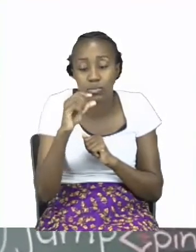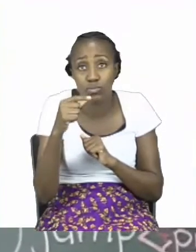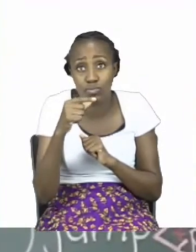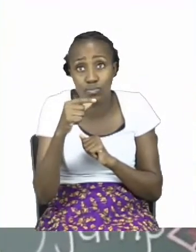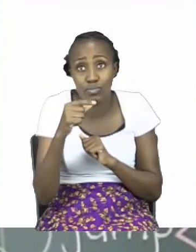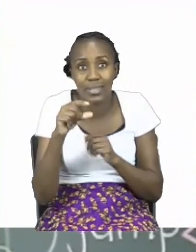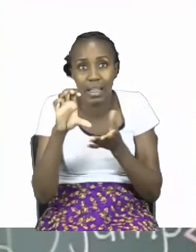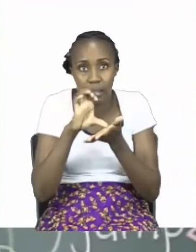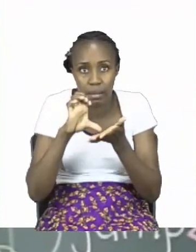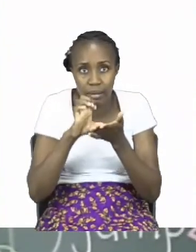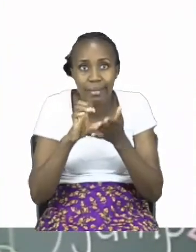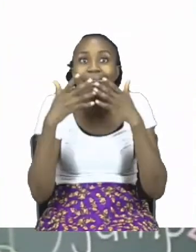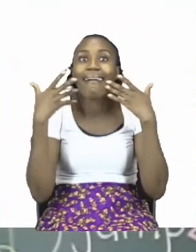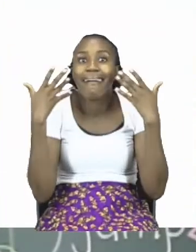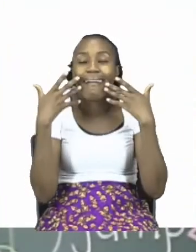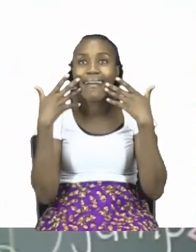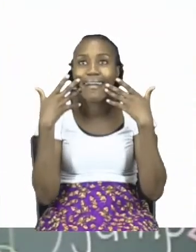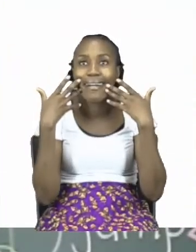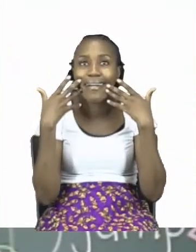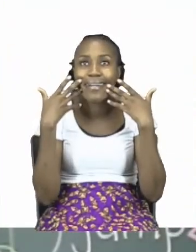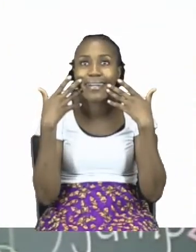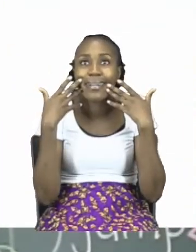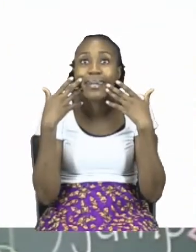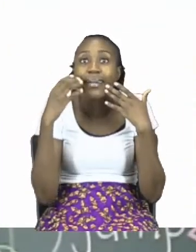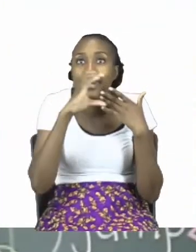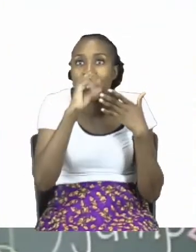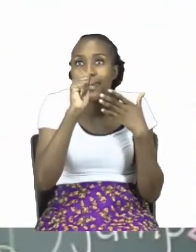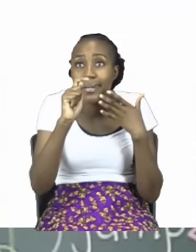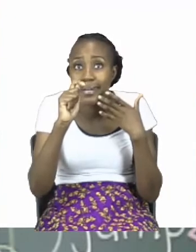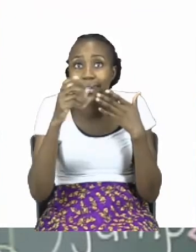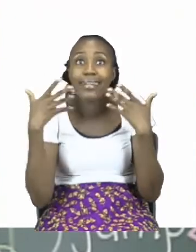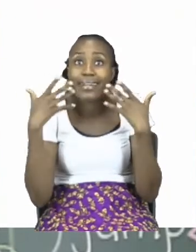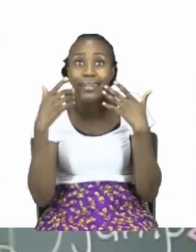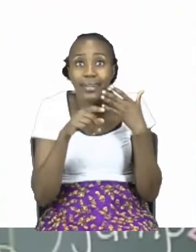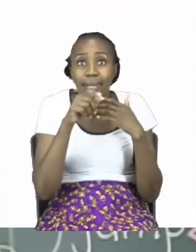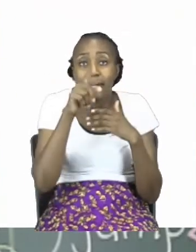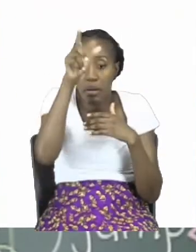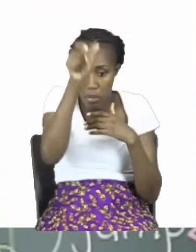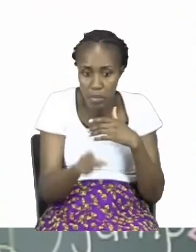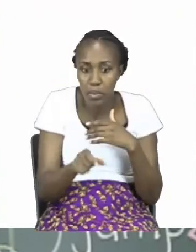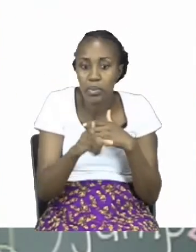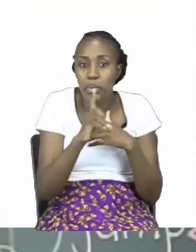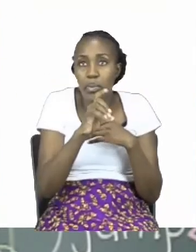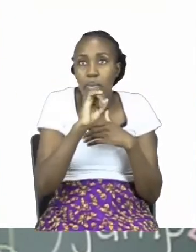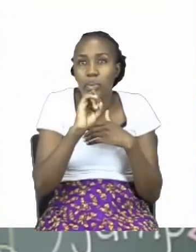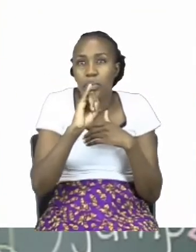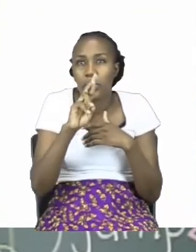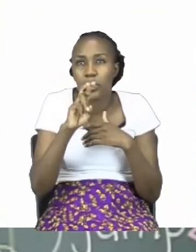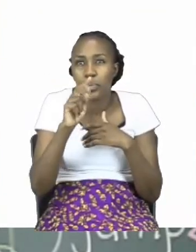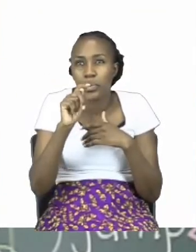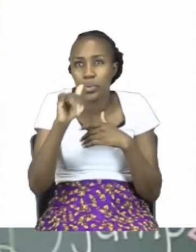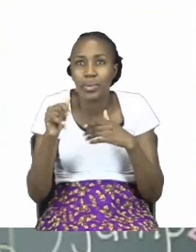and cat. This is the word cat. Here is the word dirty, and this